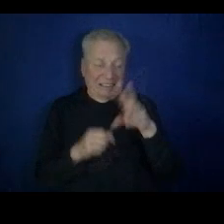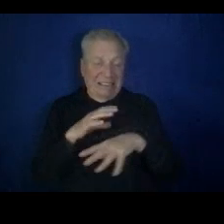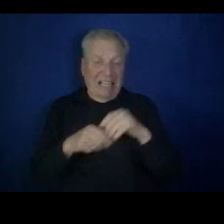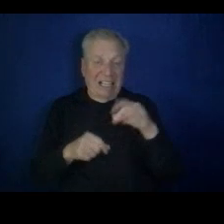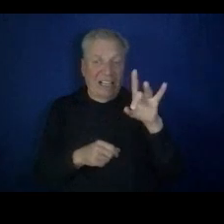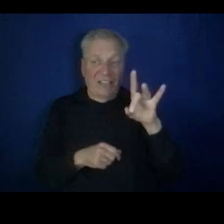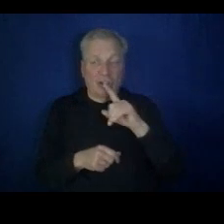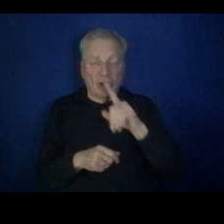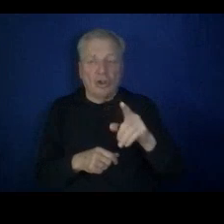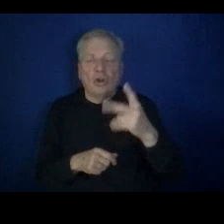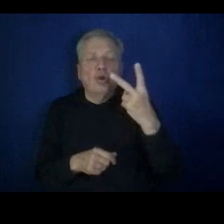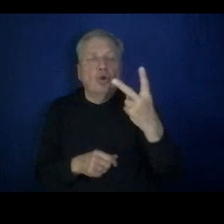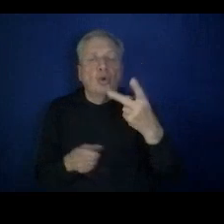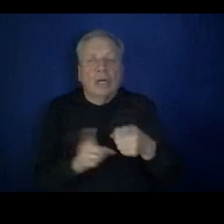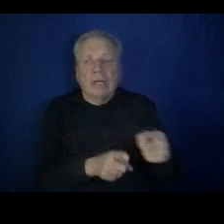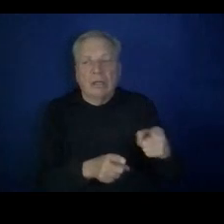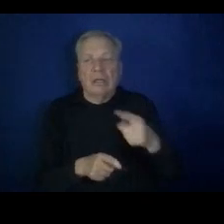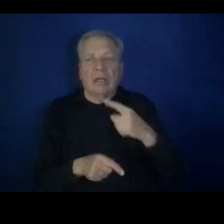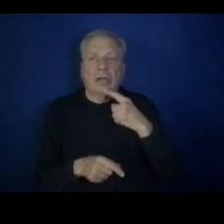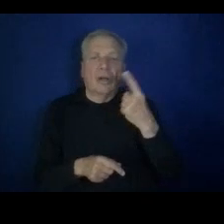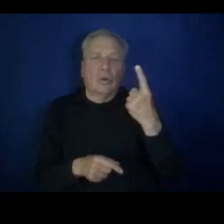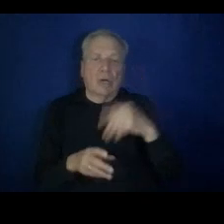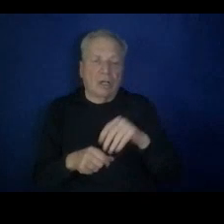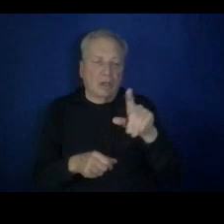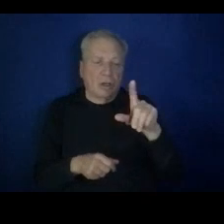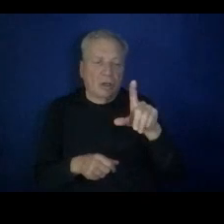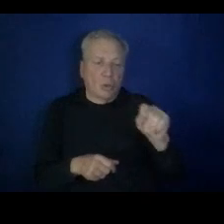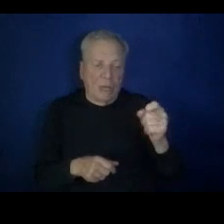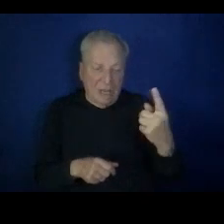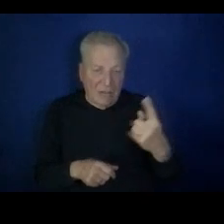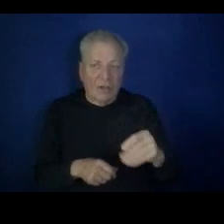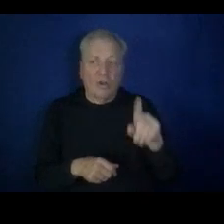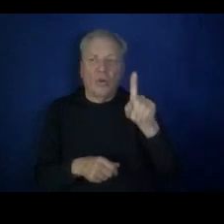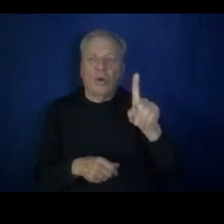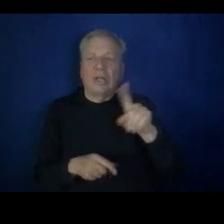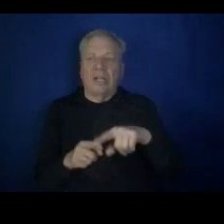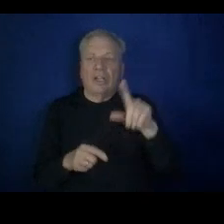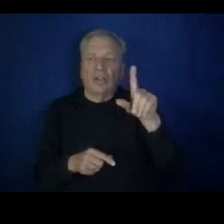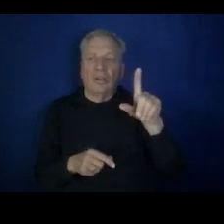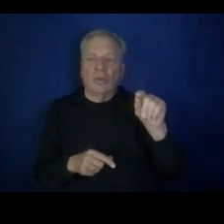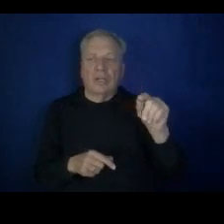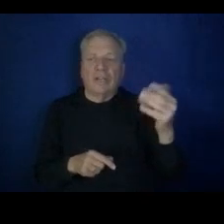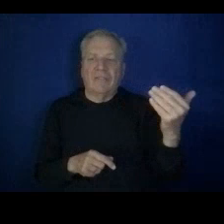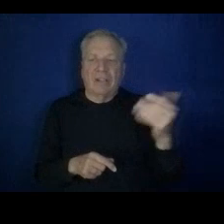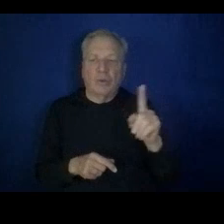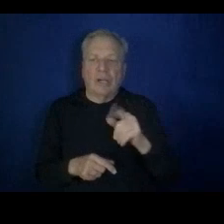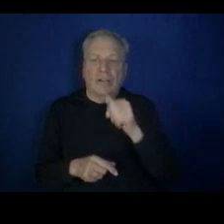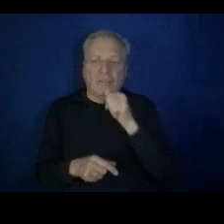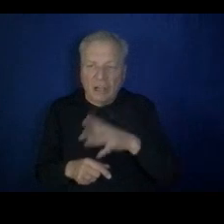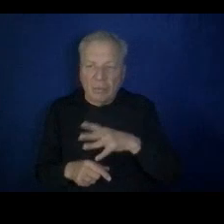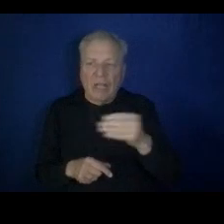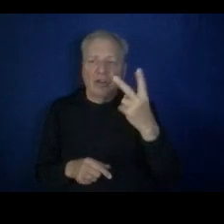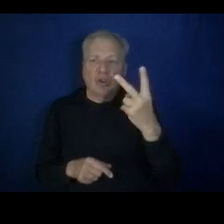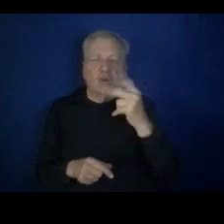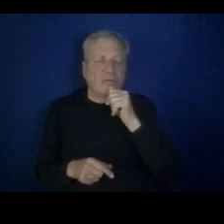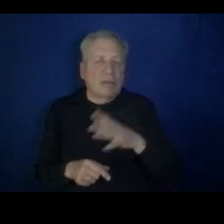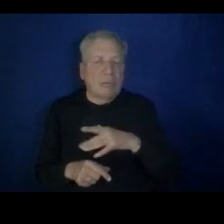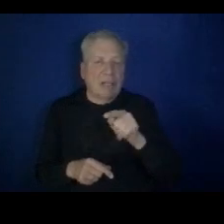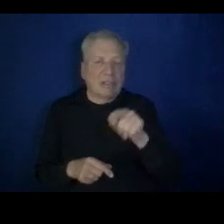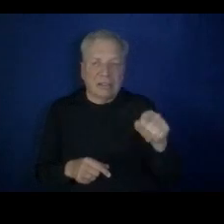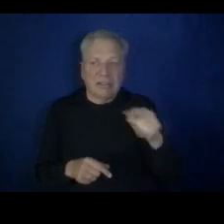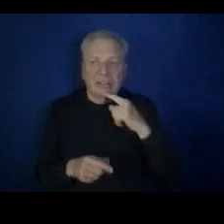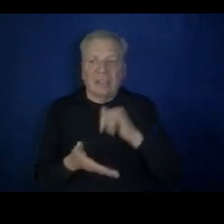2 incidents, one in 2011 and one in 2015, where 2 females each had 2 cubs of